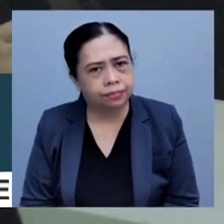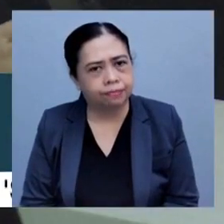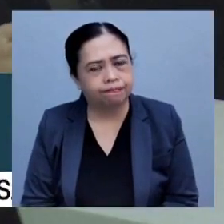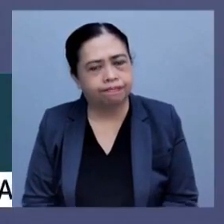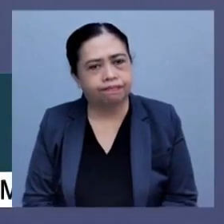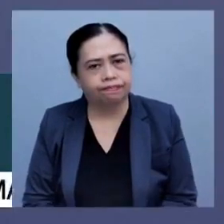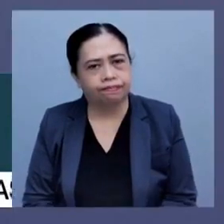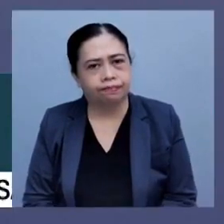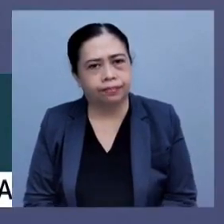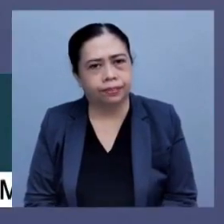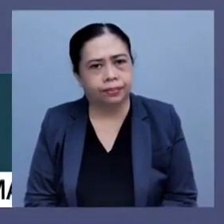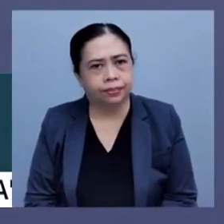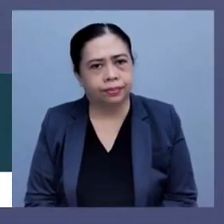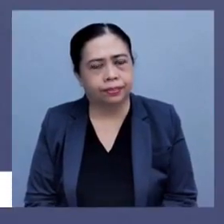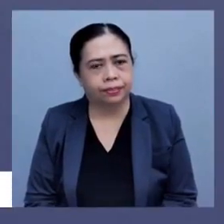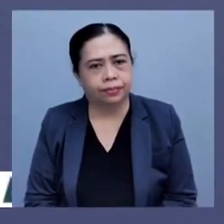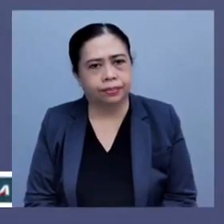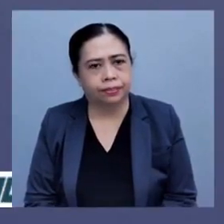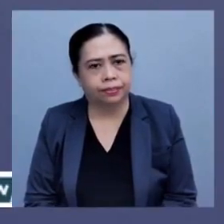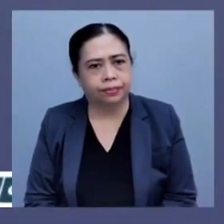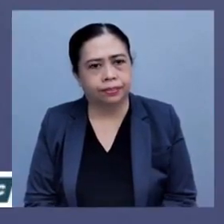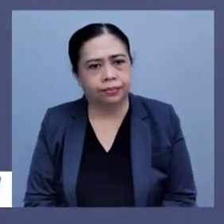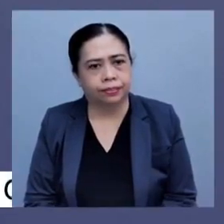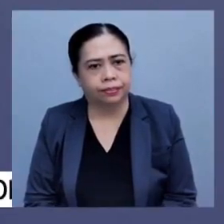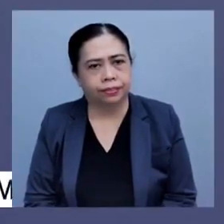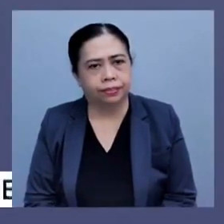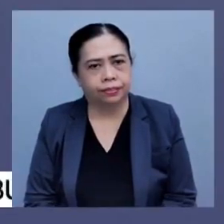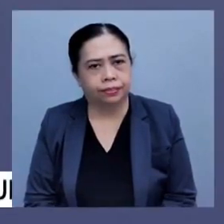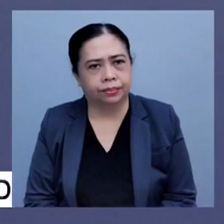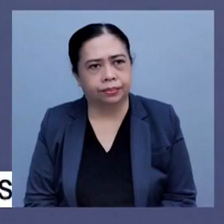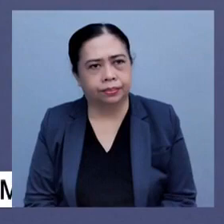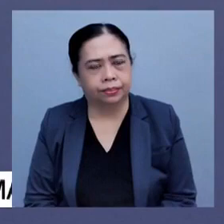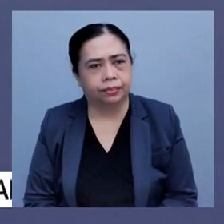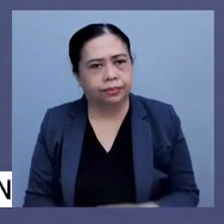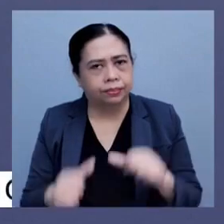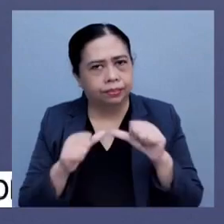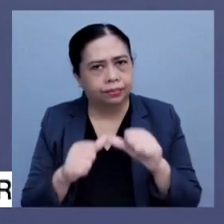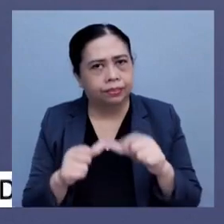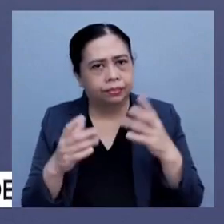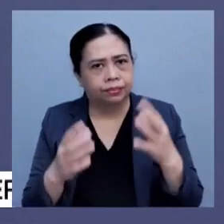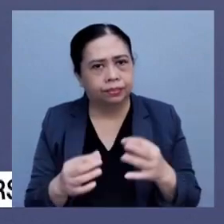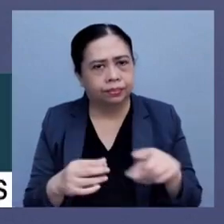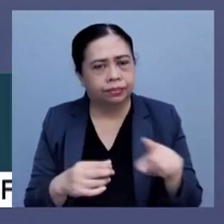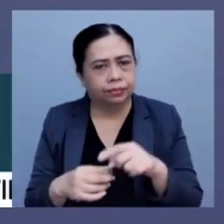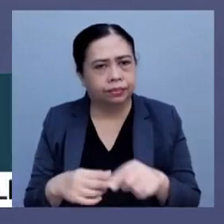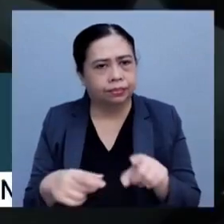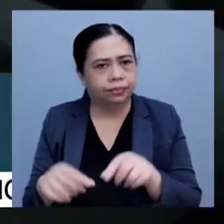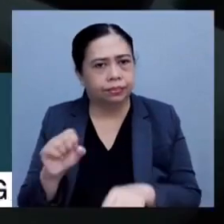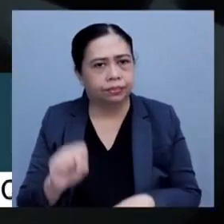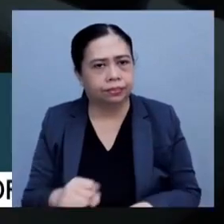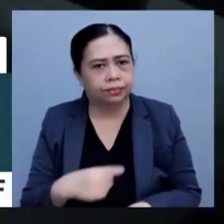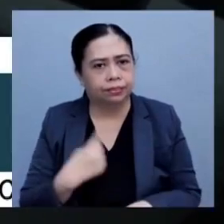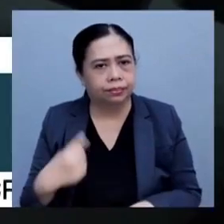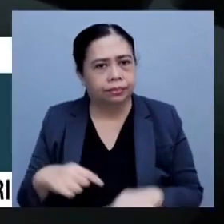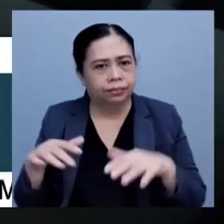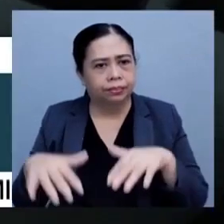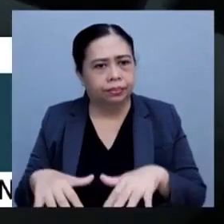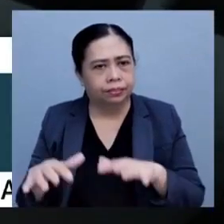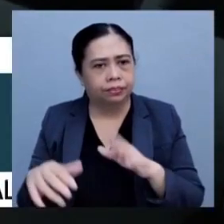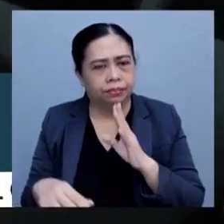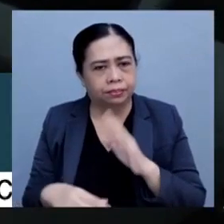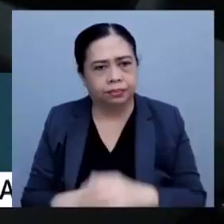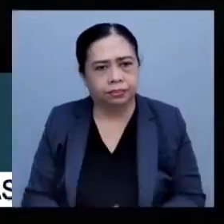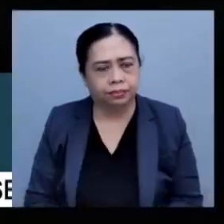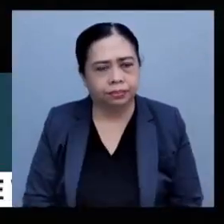Sea. We have a clear and consistent position on the South China Sea. While the exercises